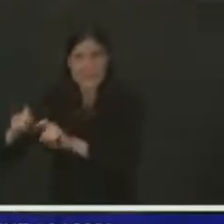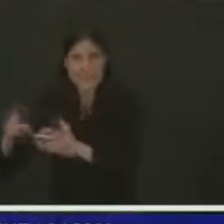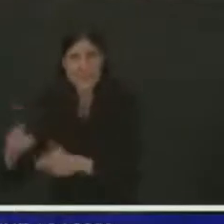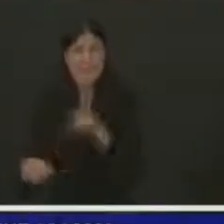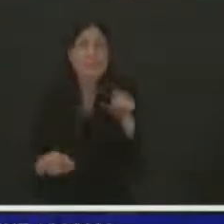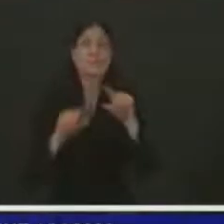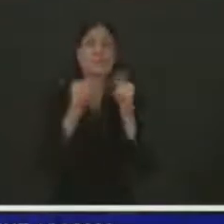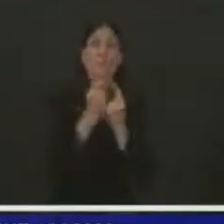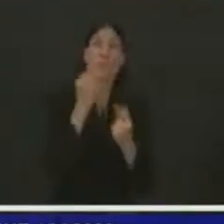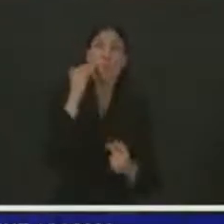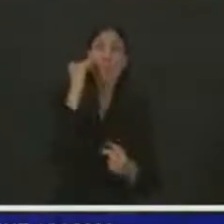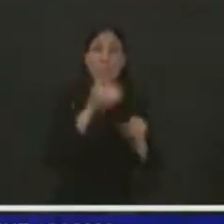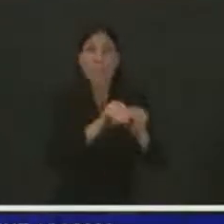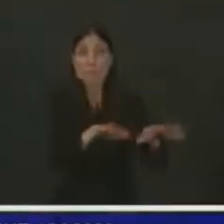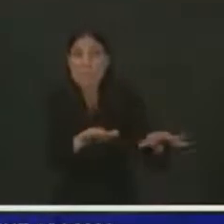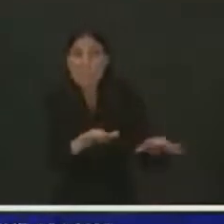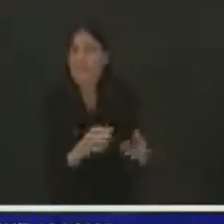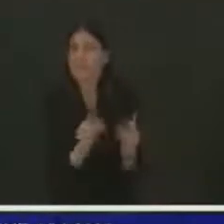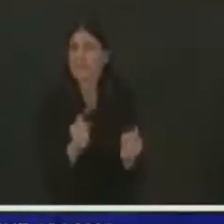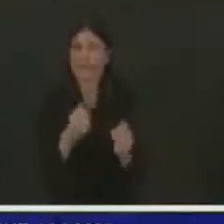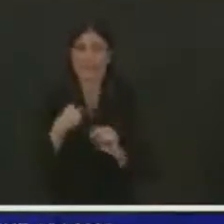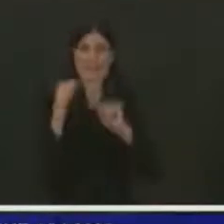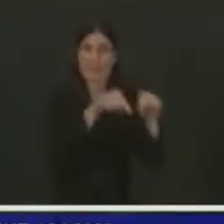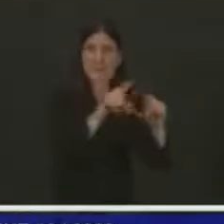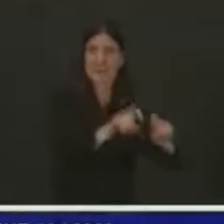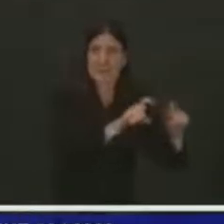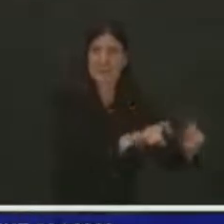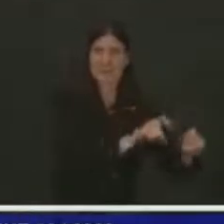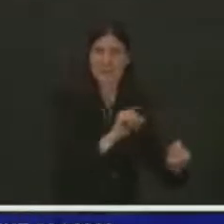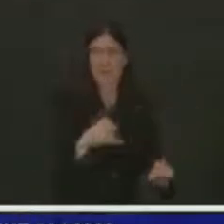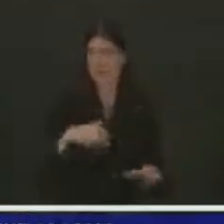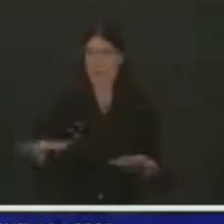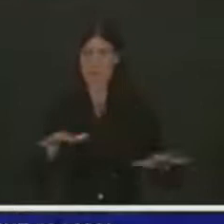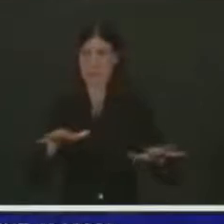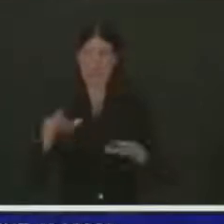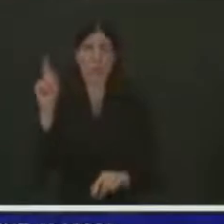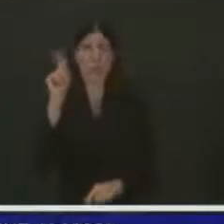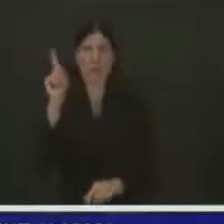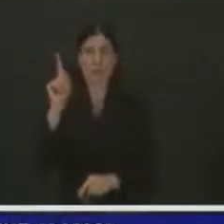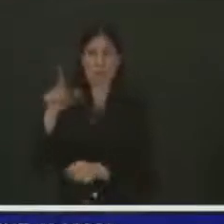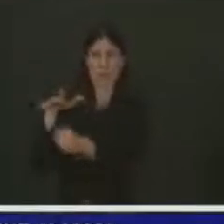case and identify if there are any more before it becomes